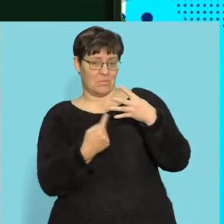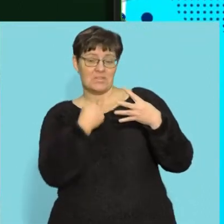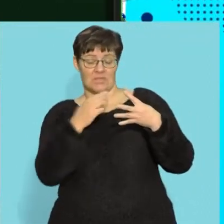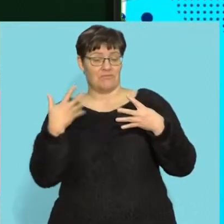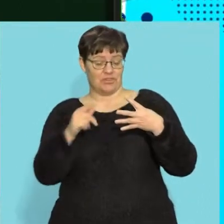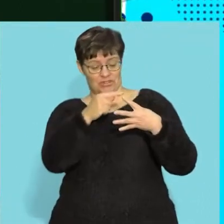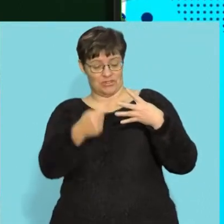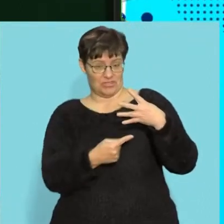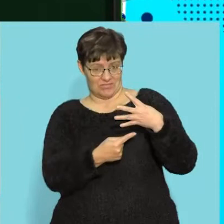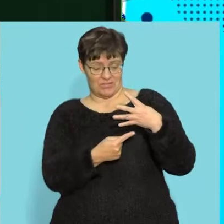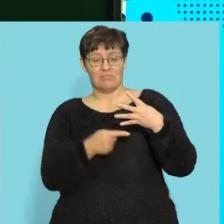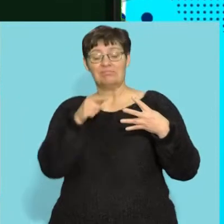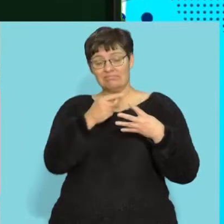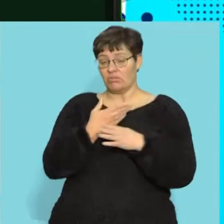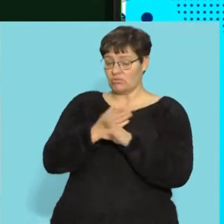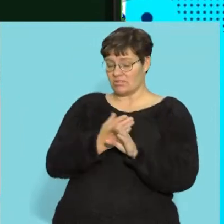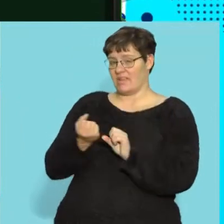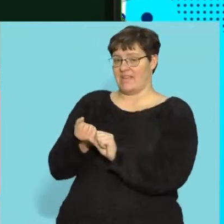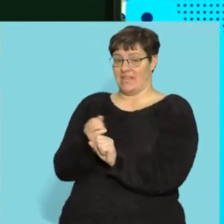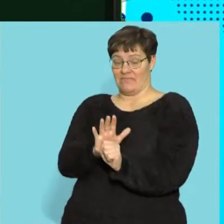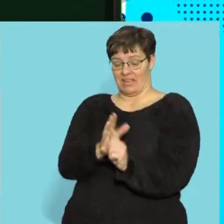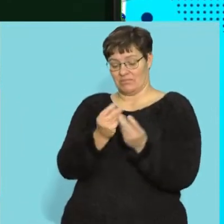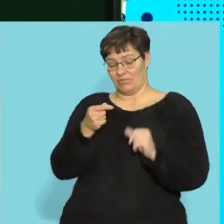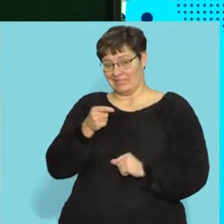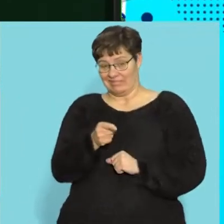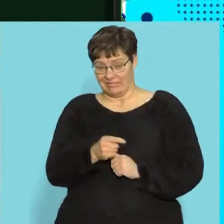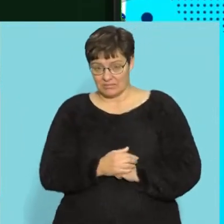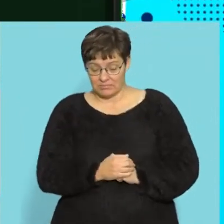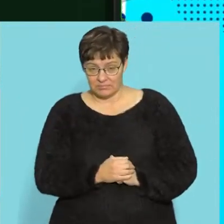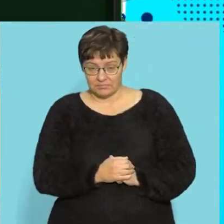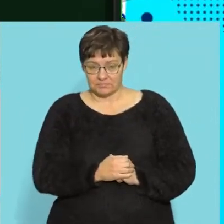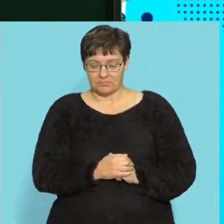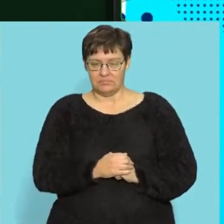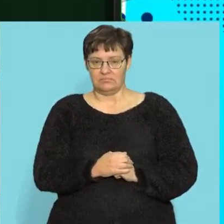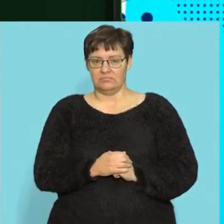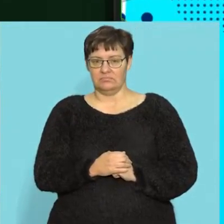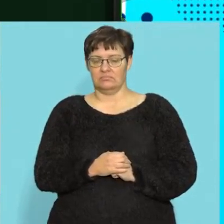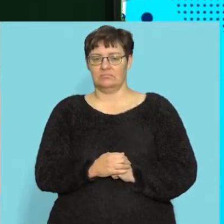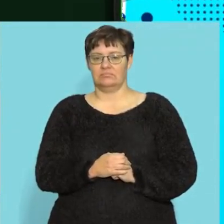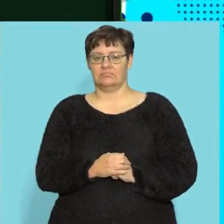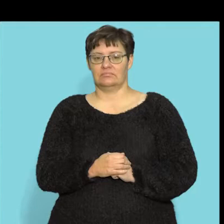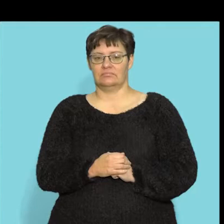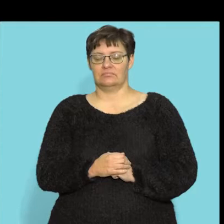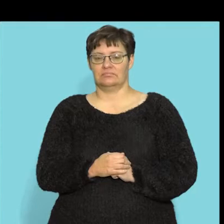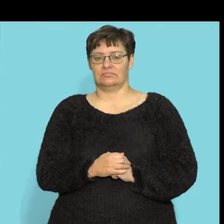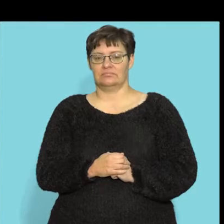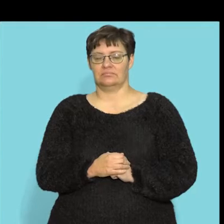factors that we mentioned that actually affect resistance of a material, right?